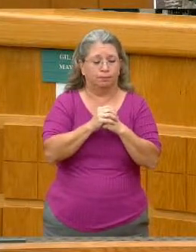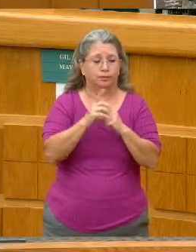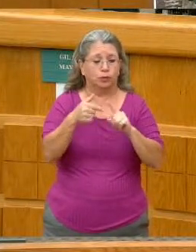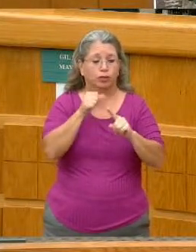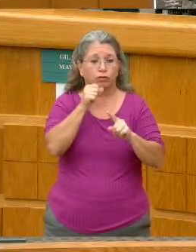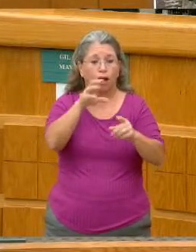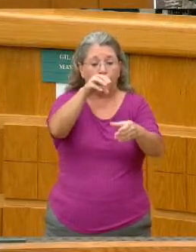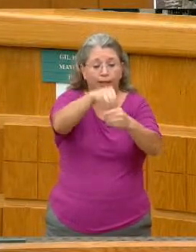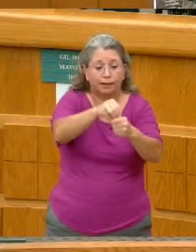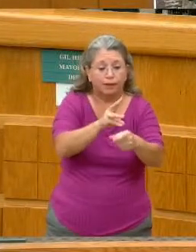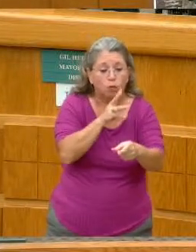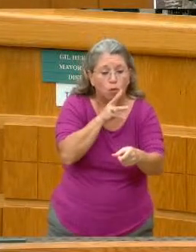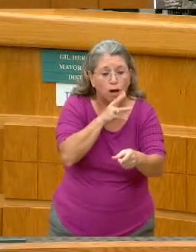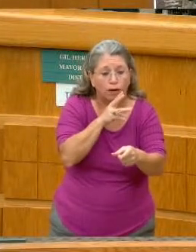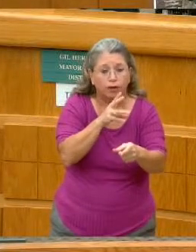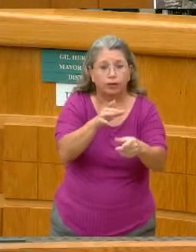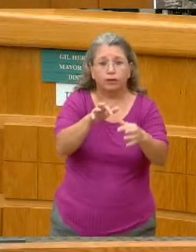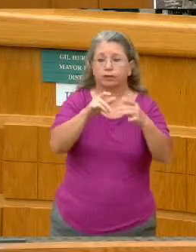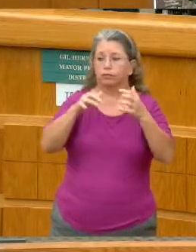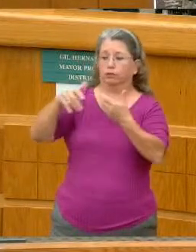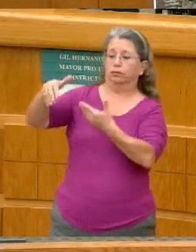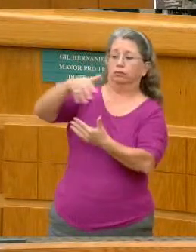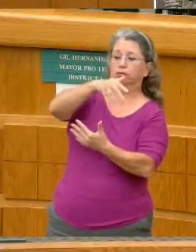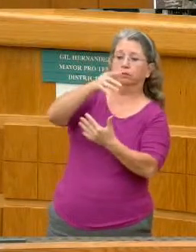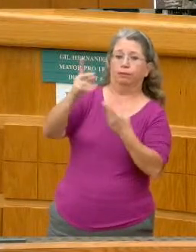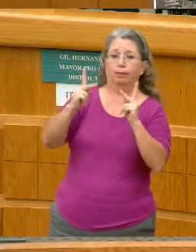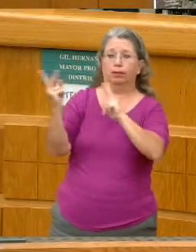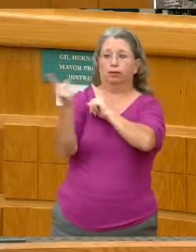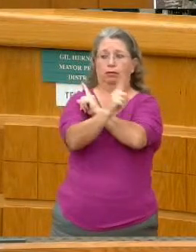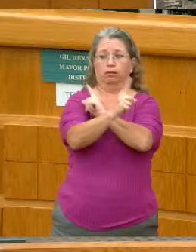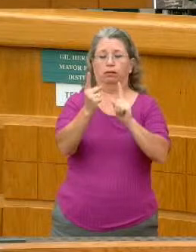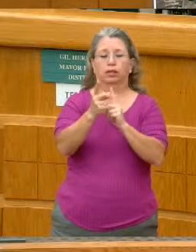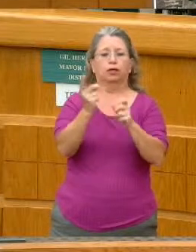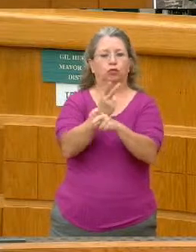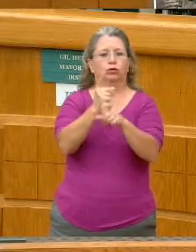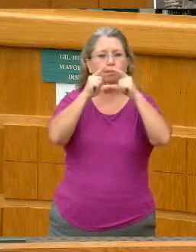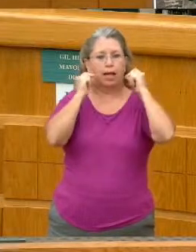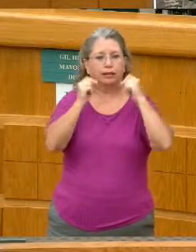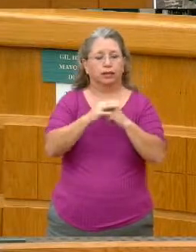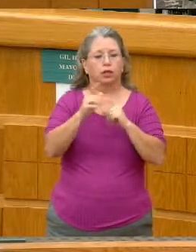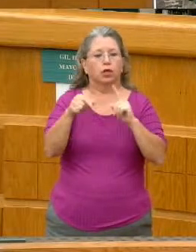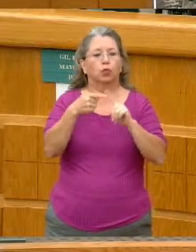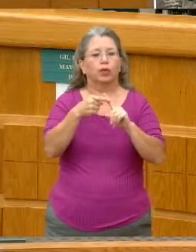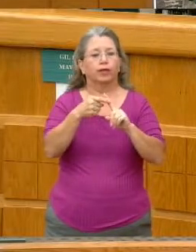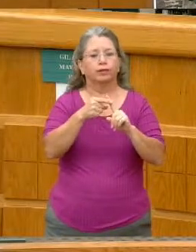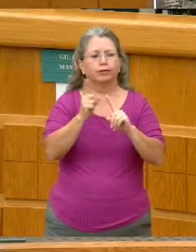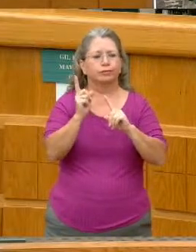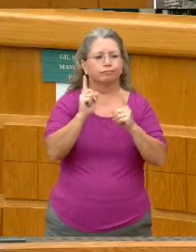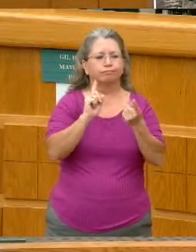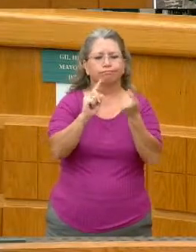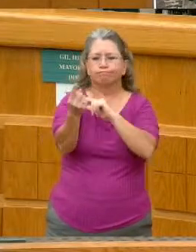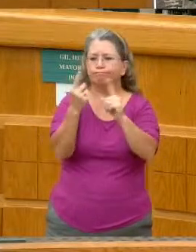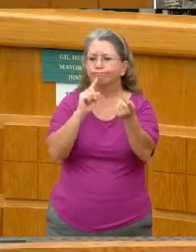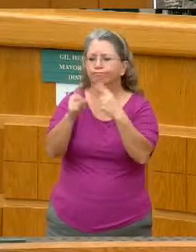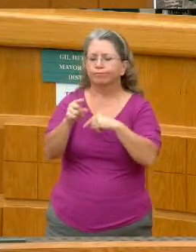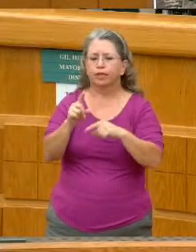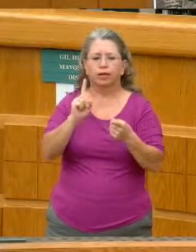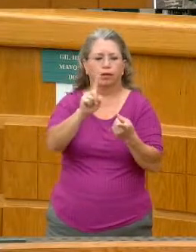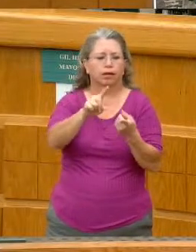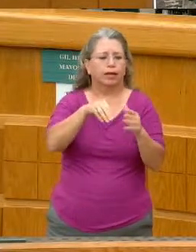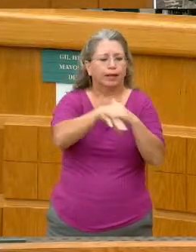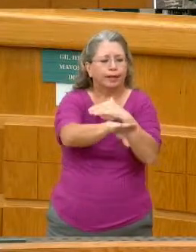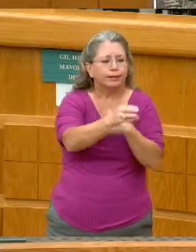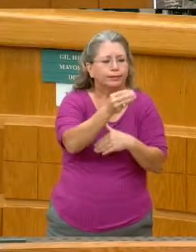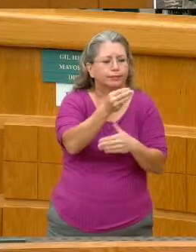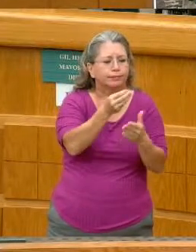water. And when you come and go to the stores, to the to the grocery stores, to the convenience stores,